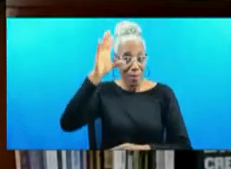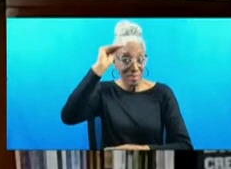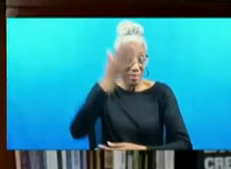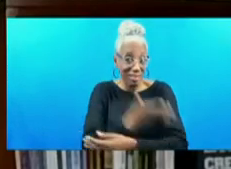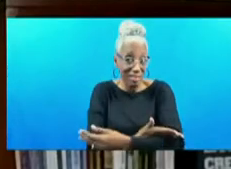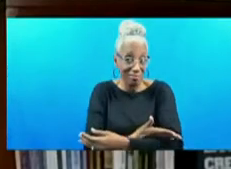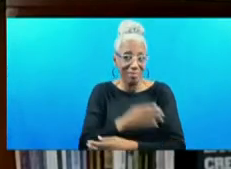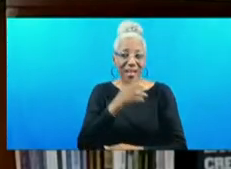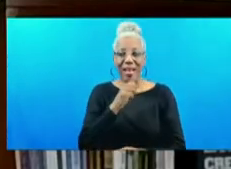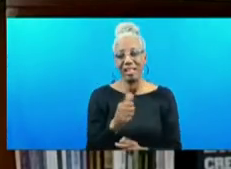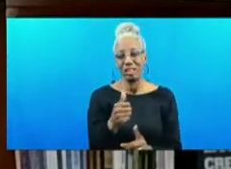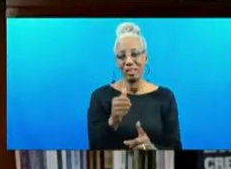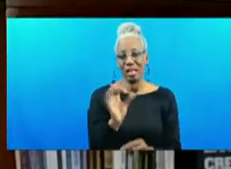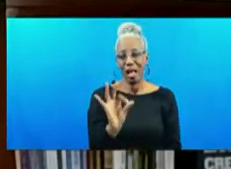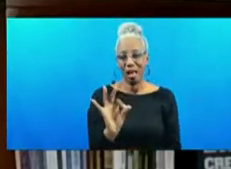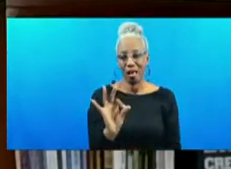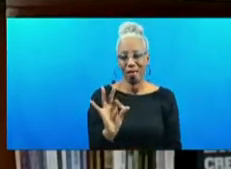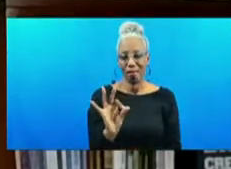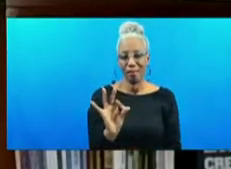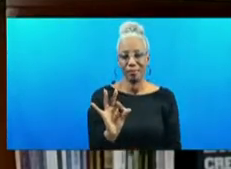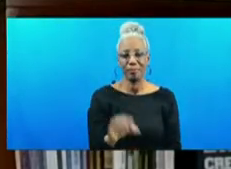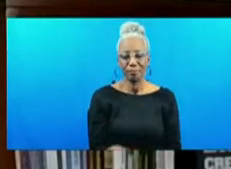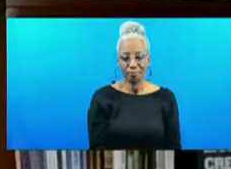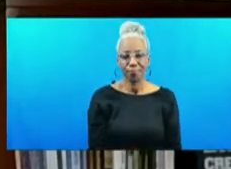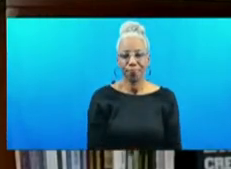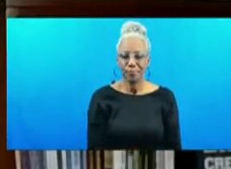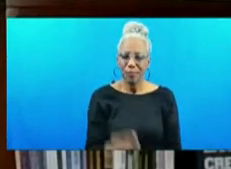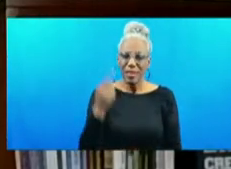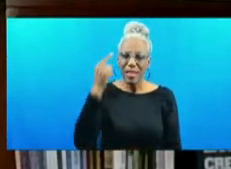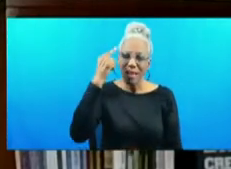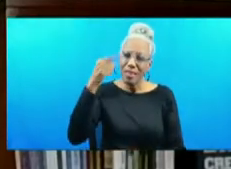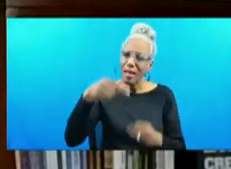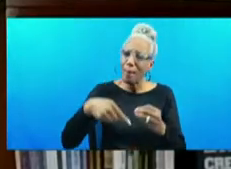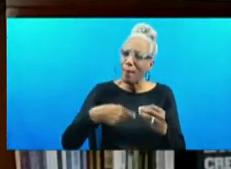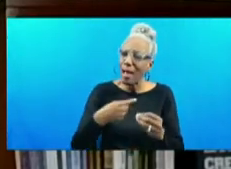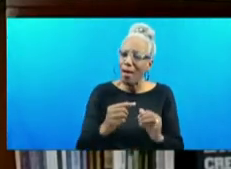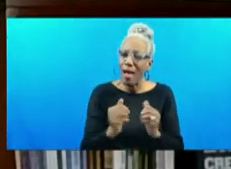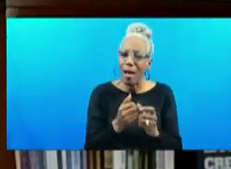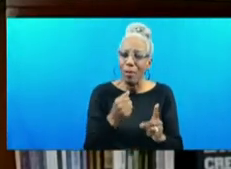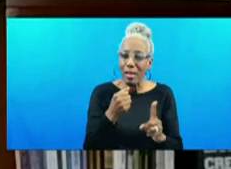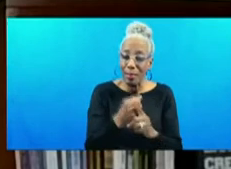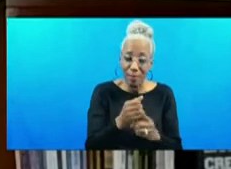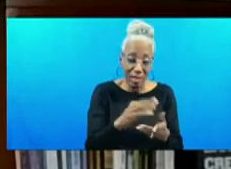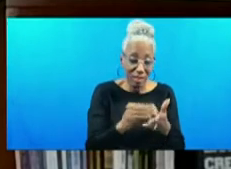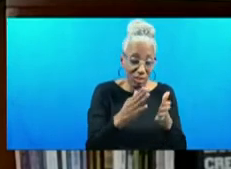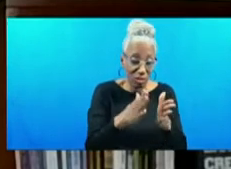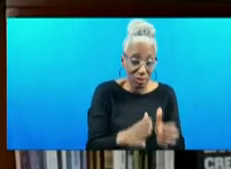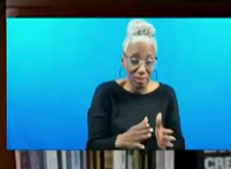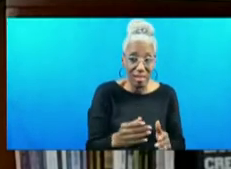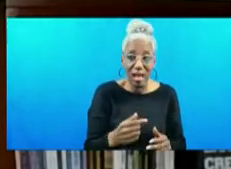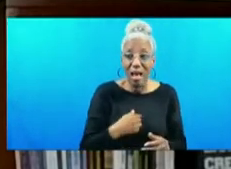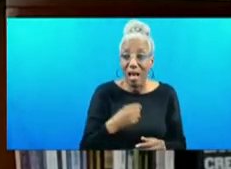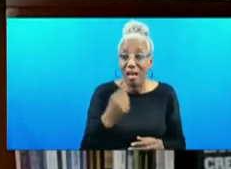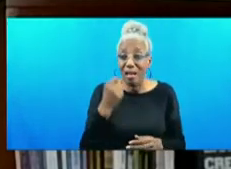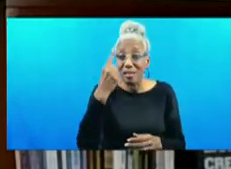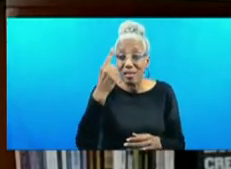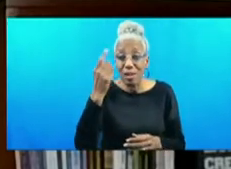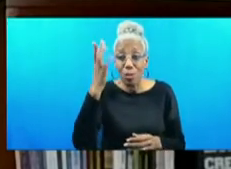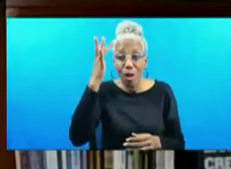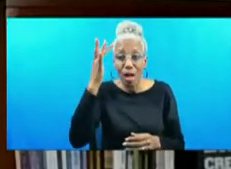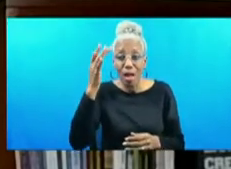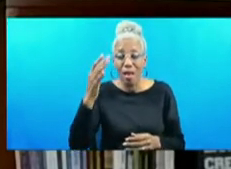about things that impact our students, you know, I understand that from a parent lens as well. My son